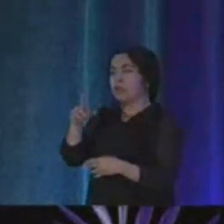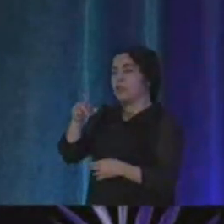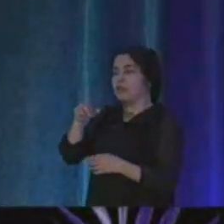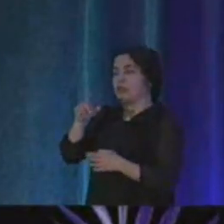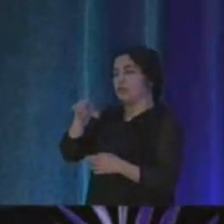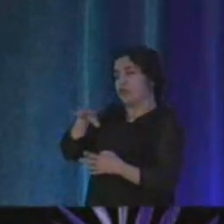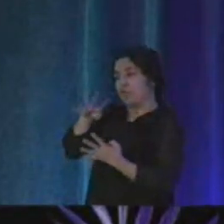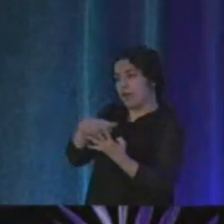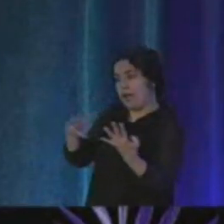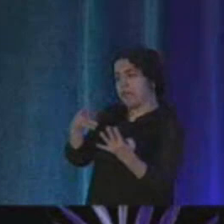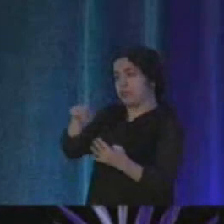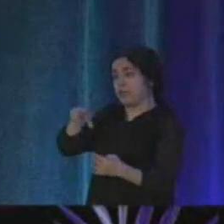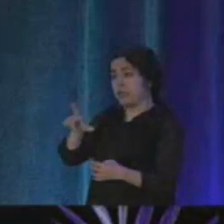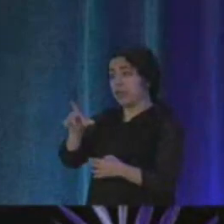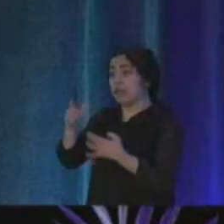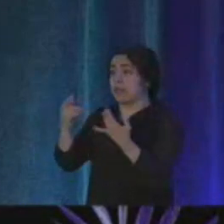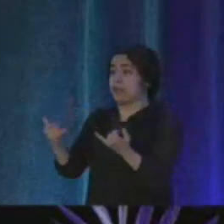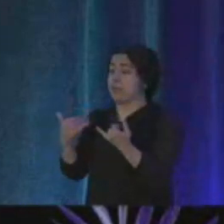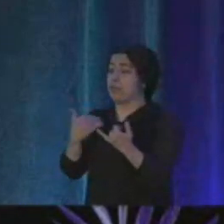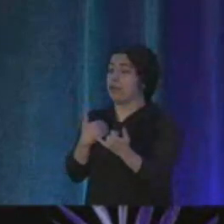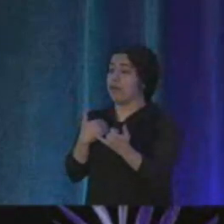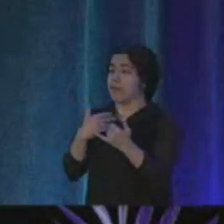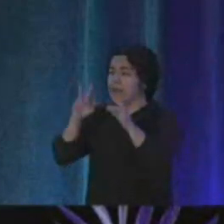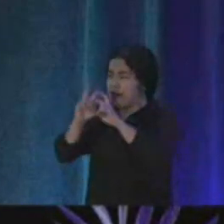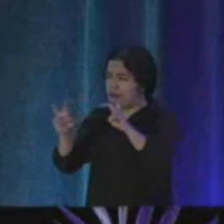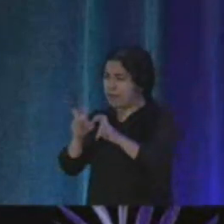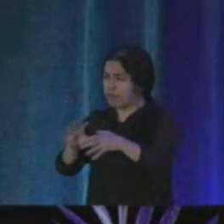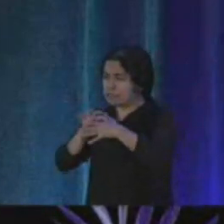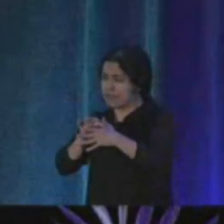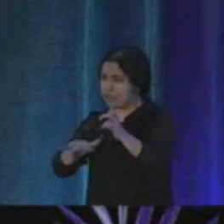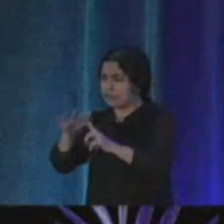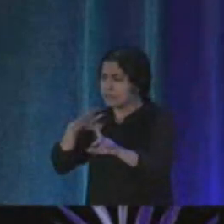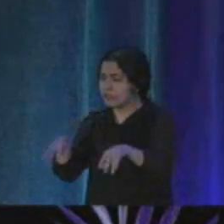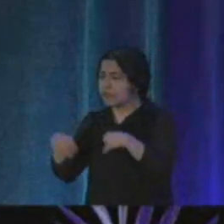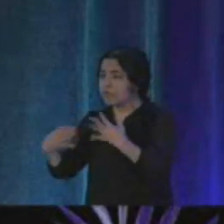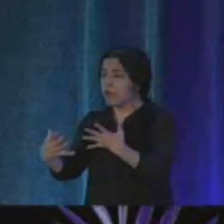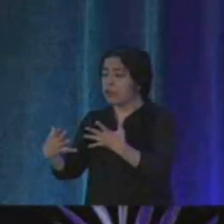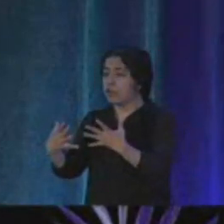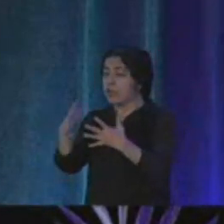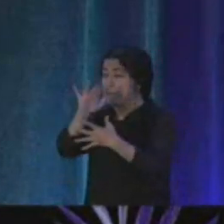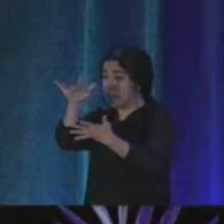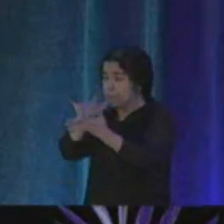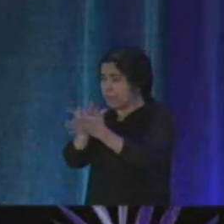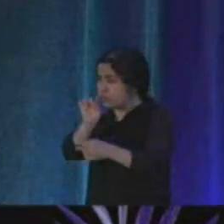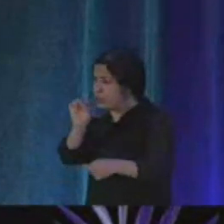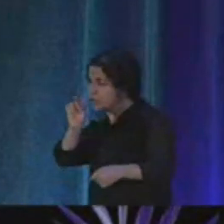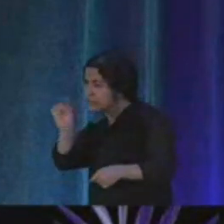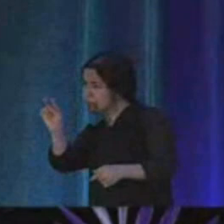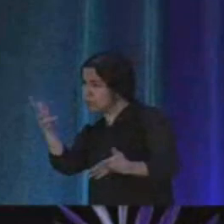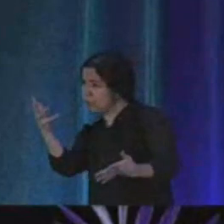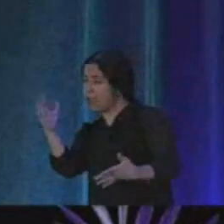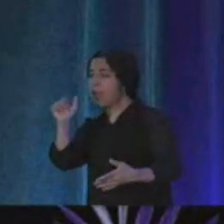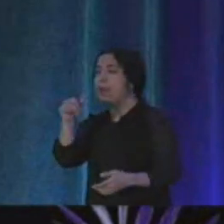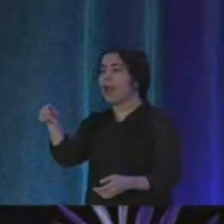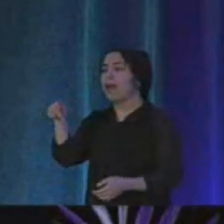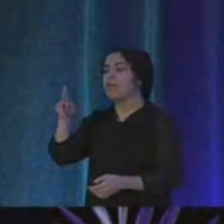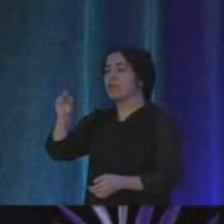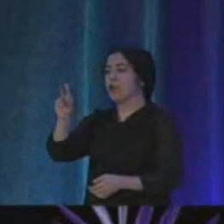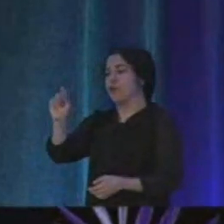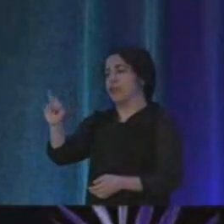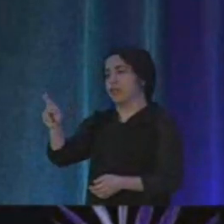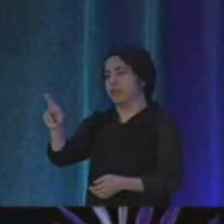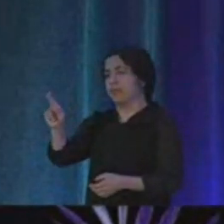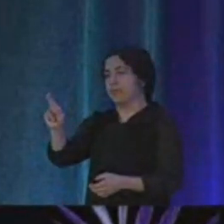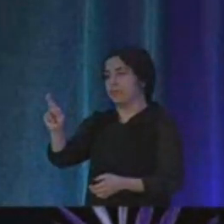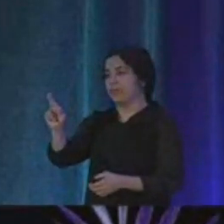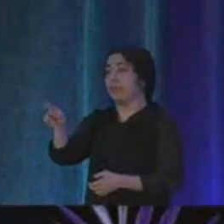this case, we've got an analytics context provider. But sandwiched there in the middle, we have that app router. That's